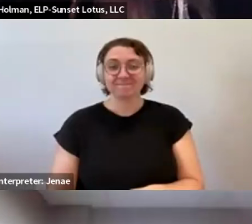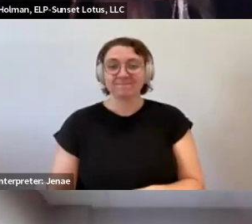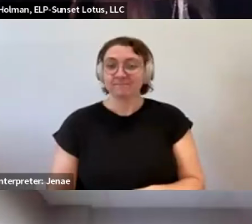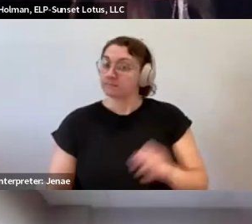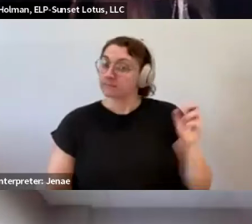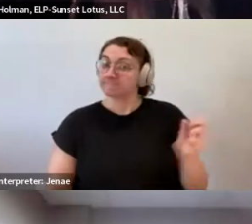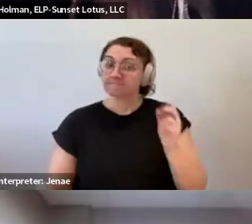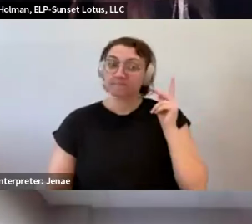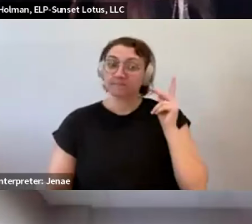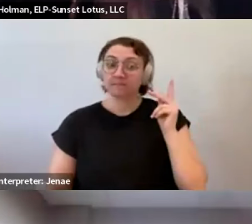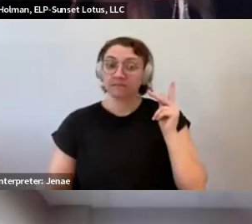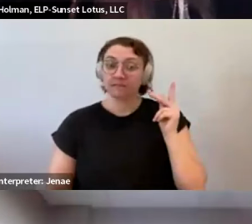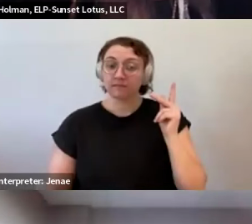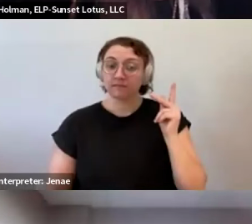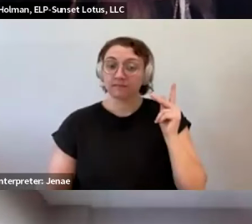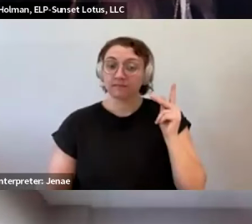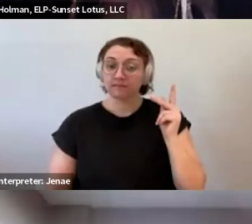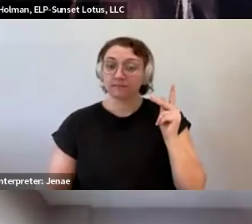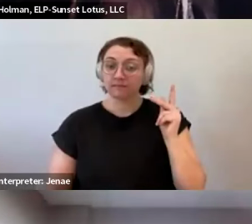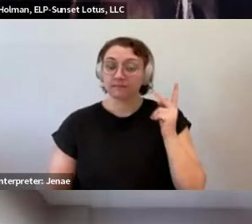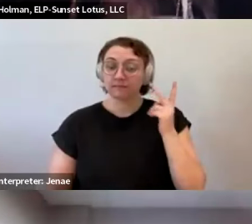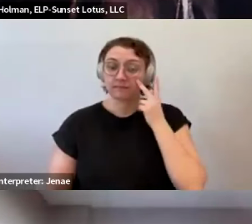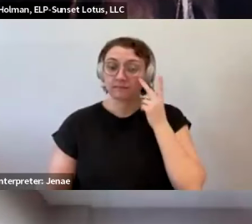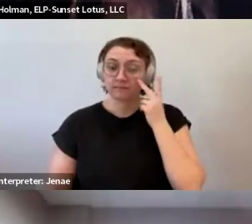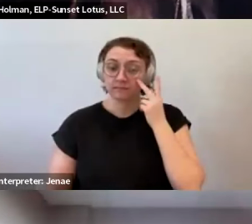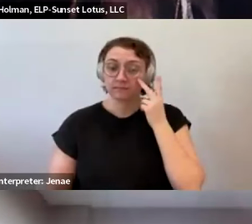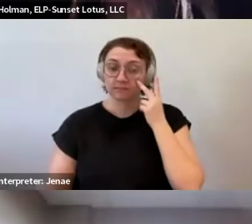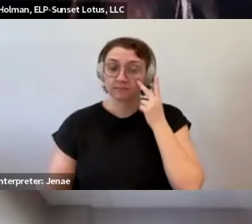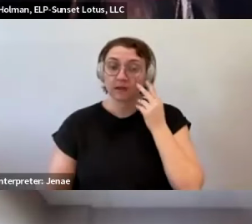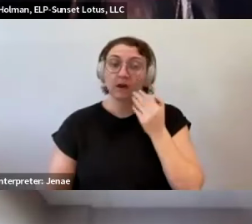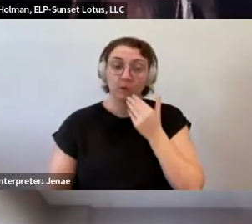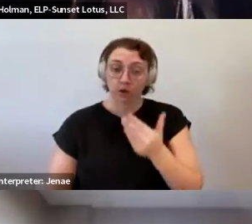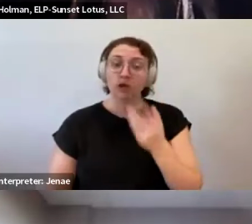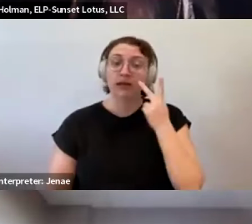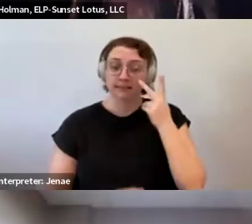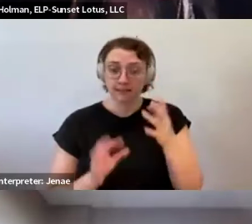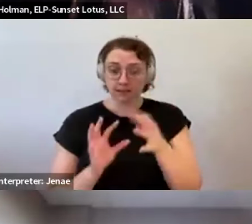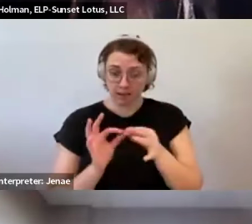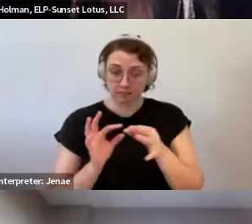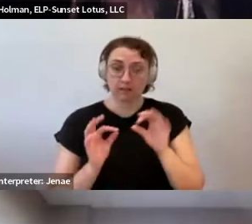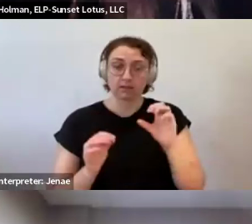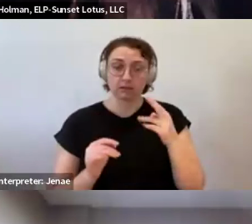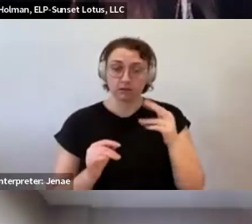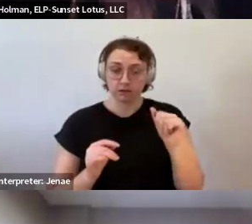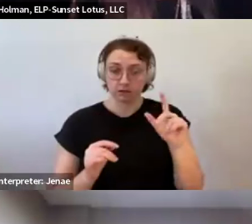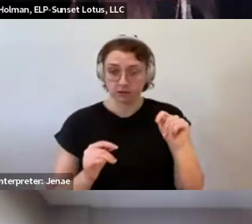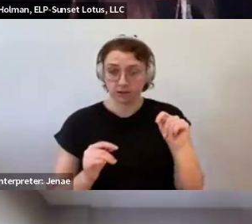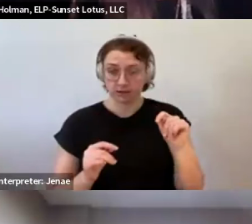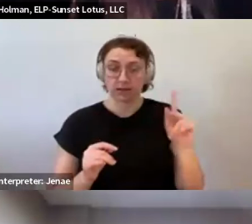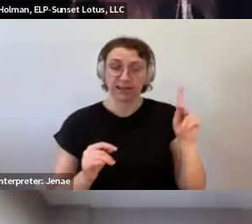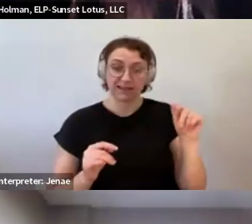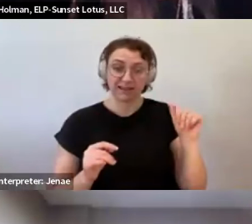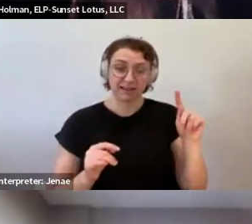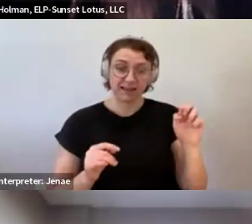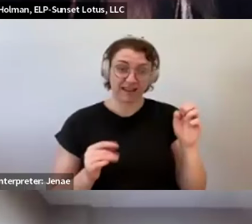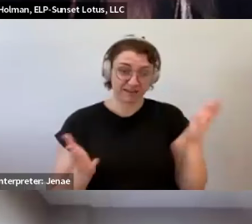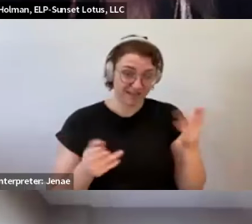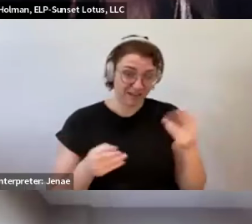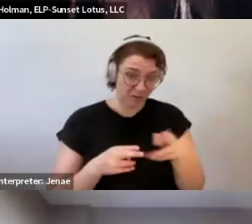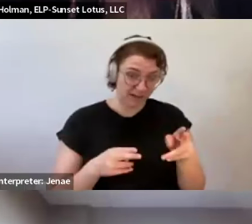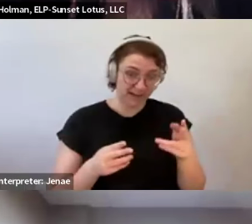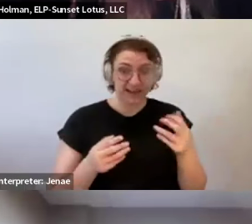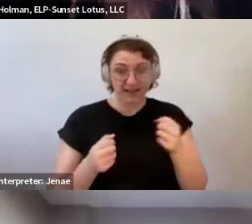all right. Let's see. Oh, good. Seeing the comments there in the chat. Let's see. Kate, are you still around real quick? Because I would love for